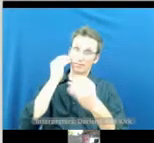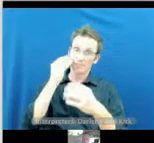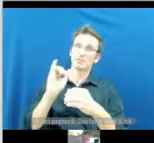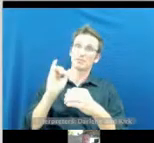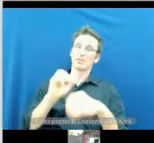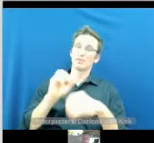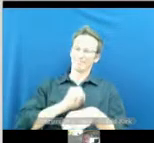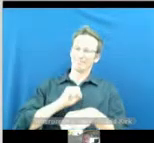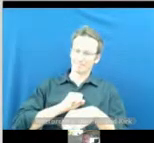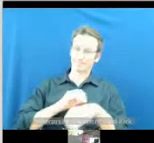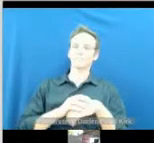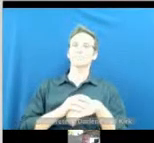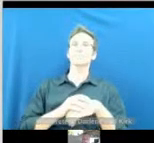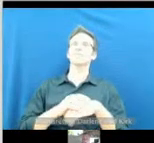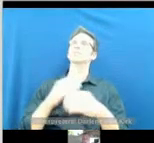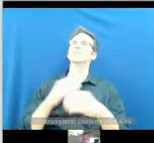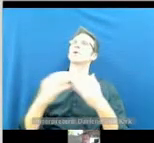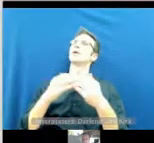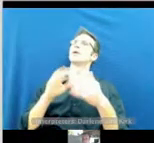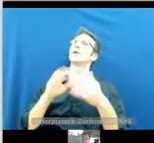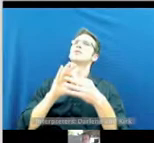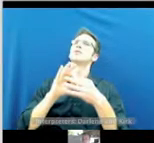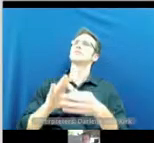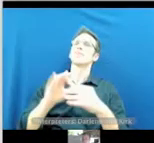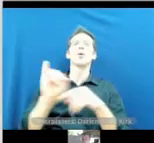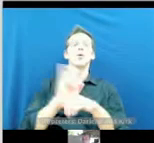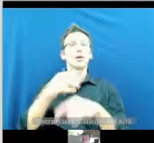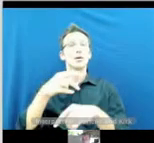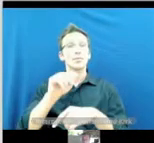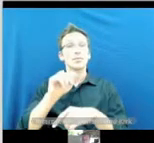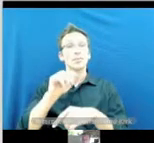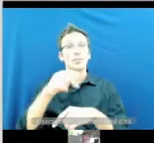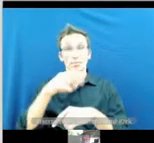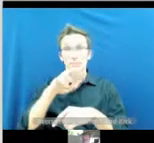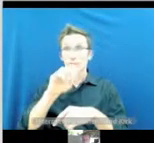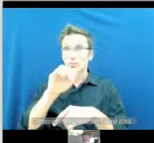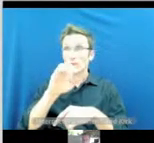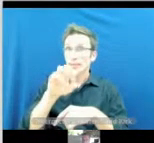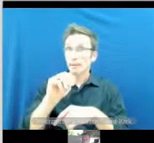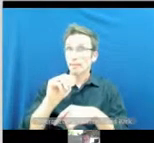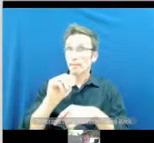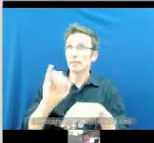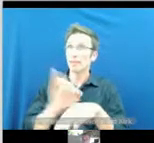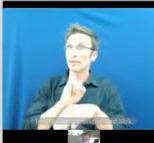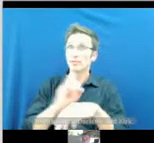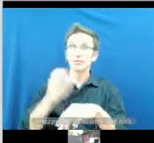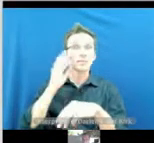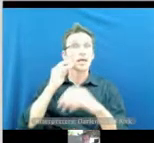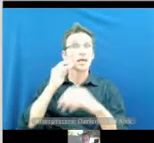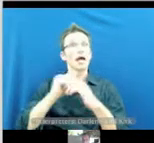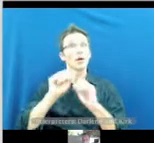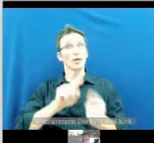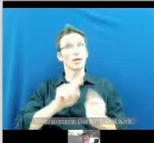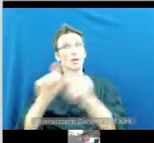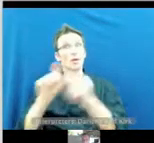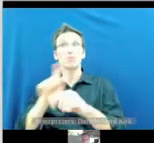So in terms of practicum locations, I think your question is, and how to have hands-on